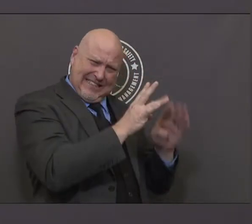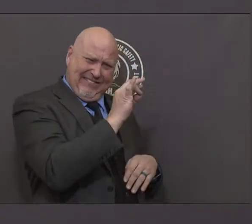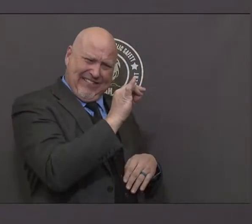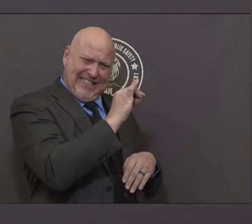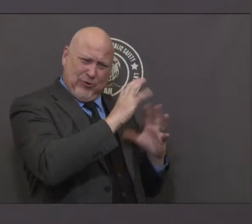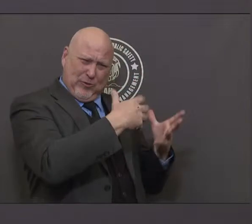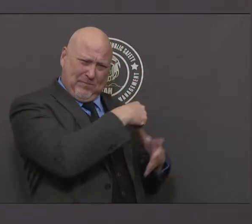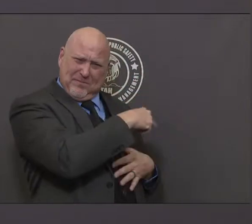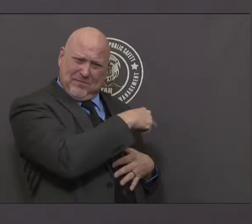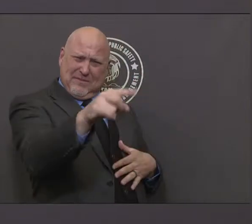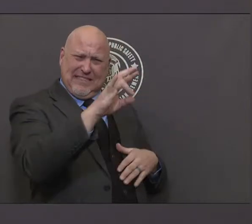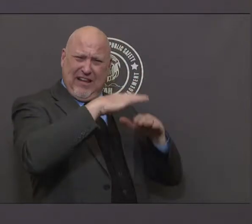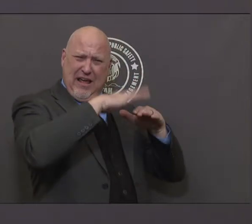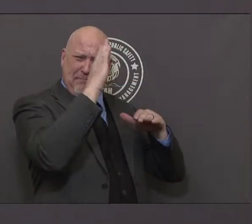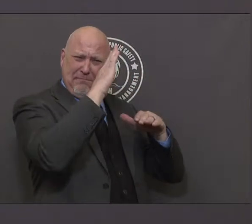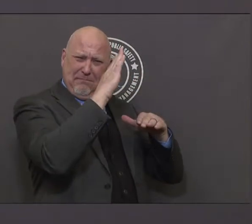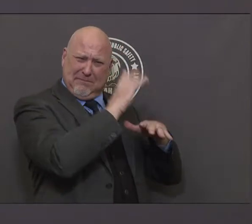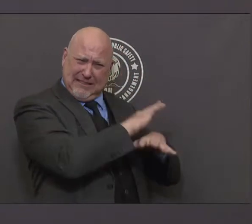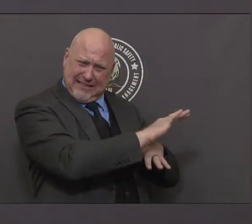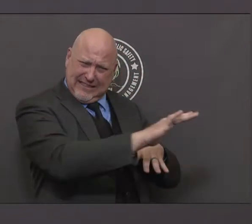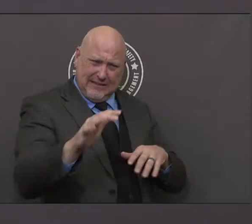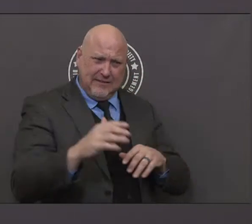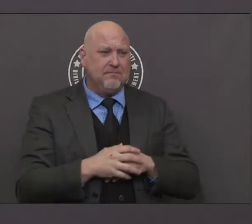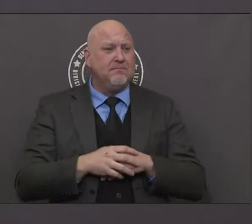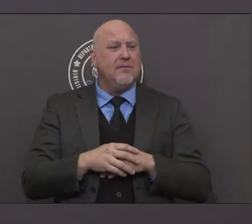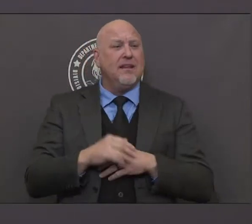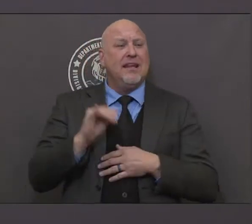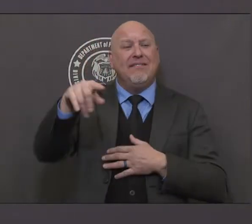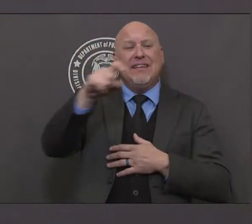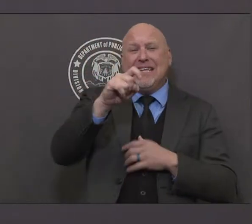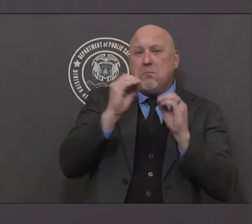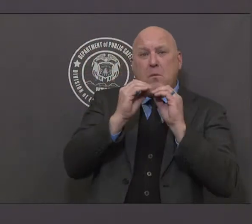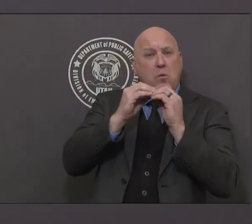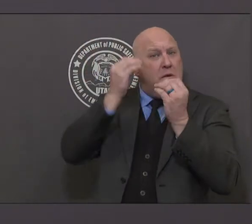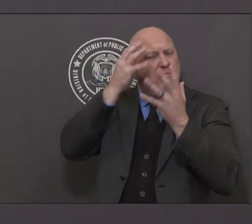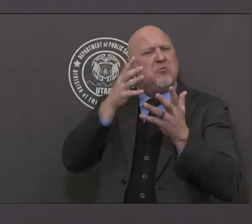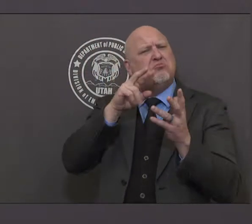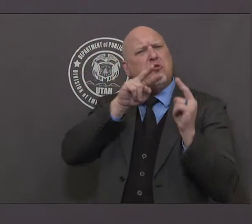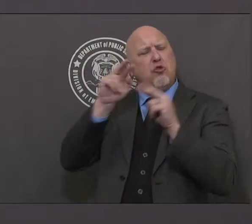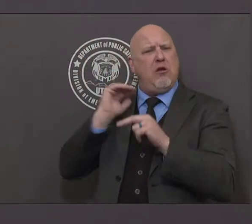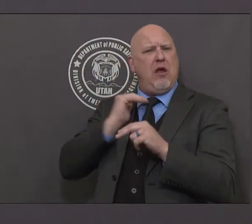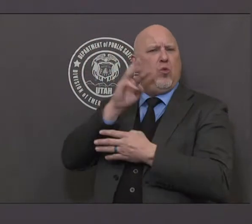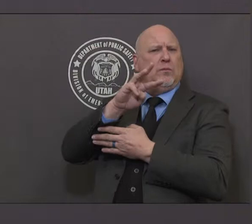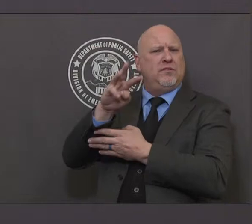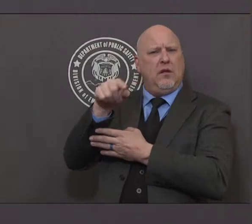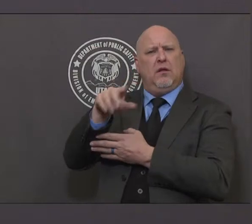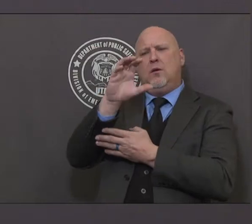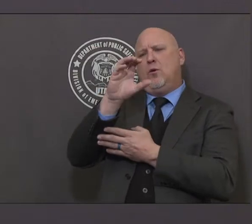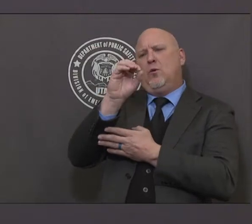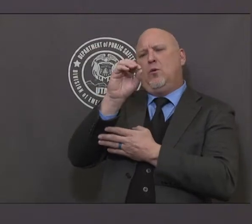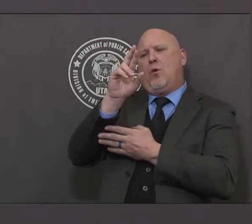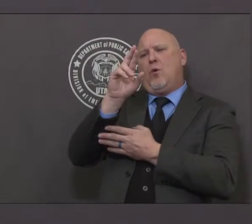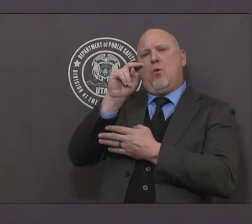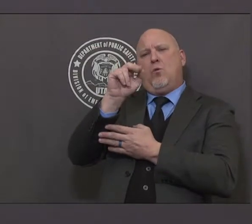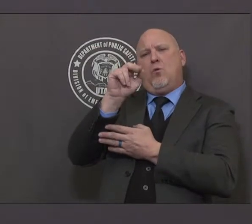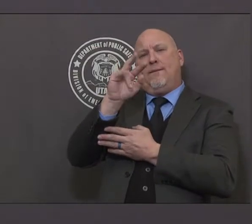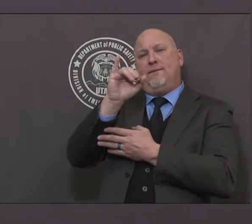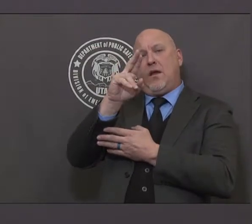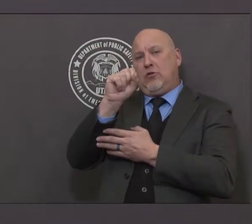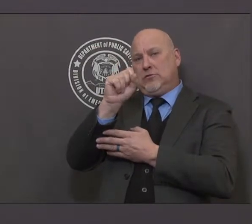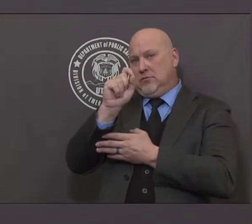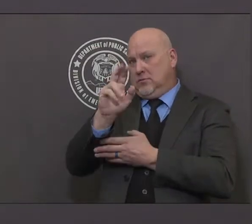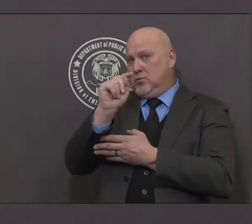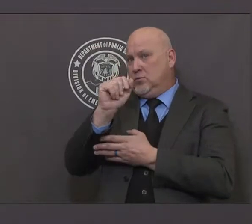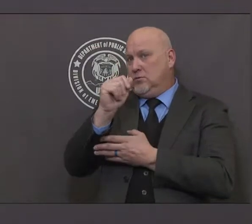website, coronavirus.utah.gov, to learn more about the conditions that will be eligible for vaccination starting March 1st.